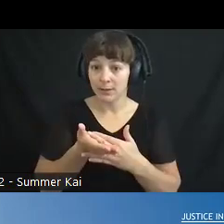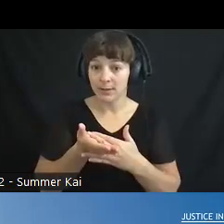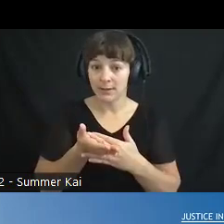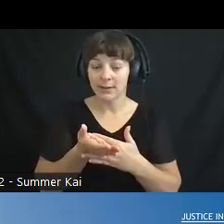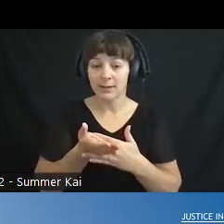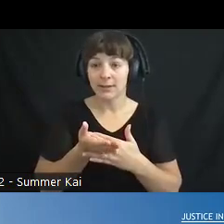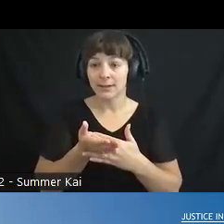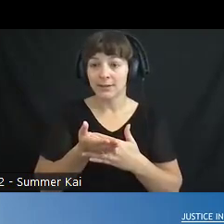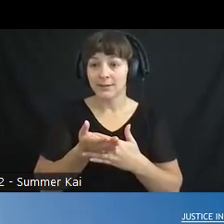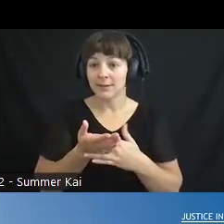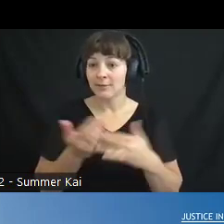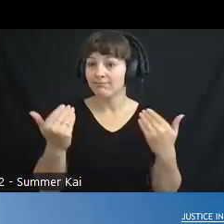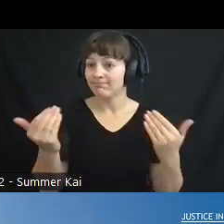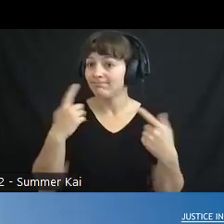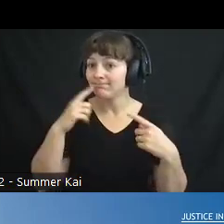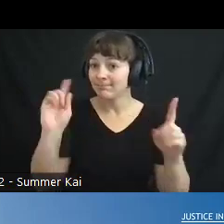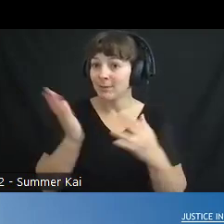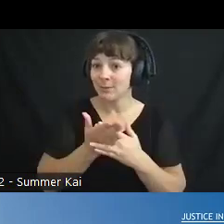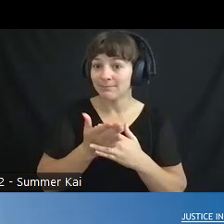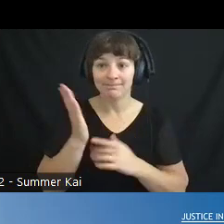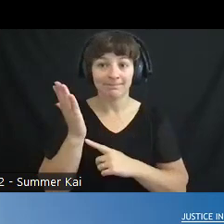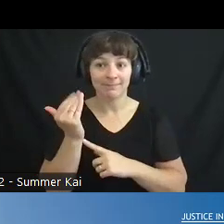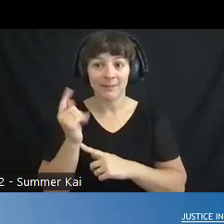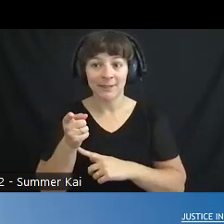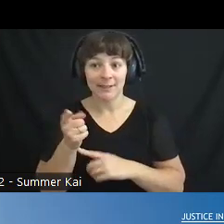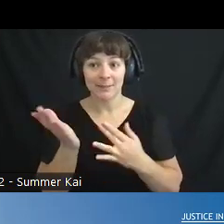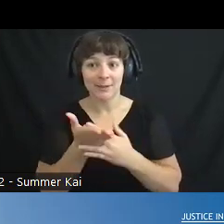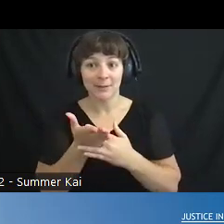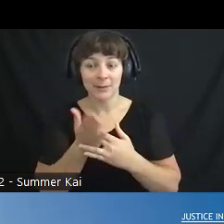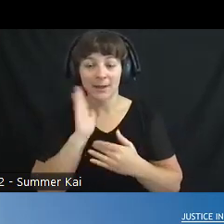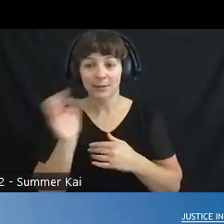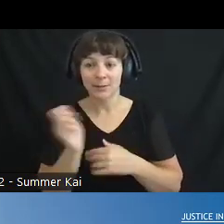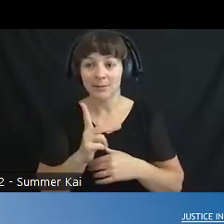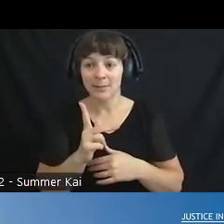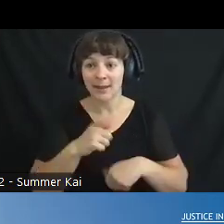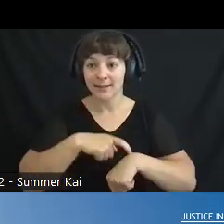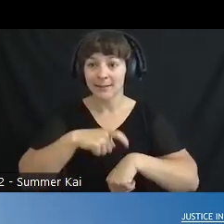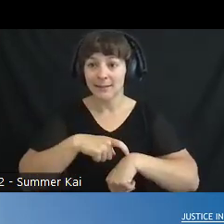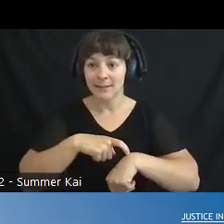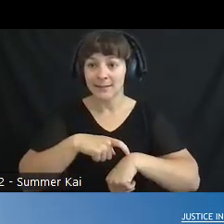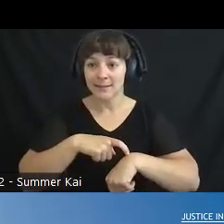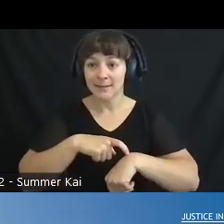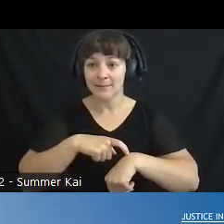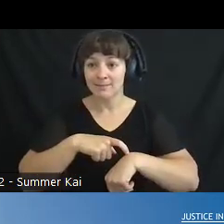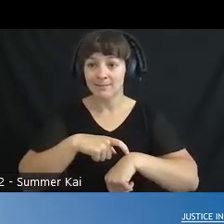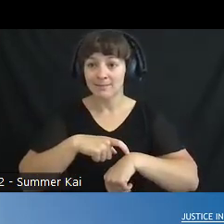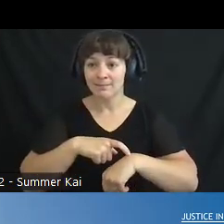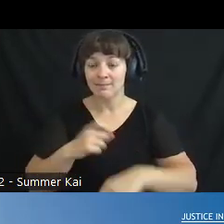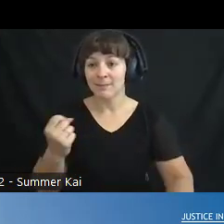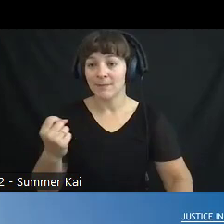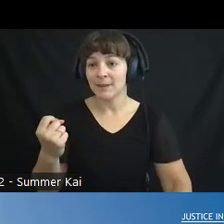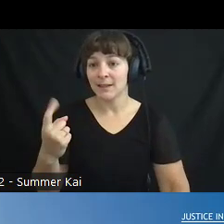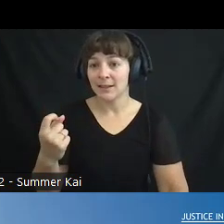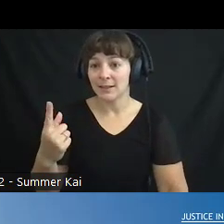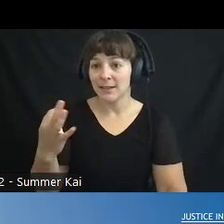Defer to you to announce the break. All right, we'll take a 15-minute break. We'll see you very soon at, Carol,